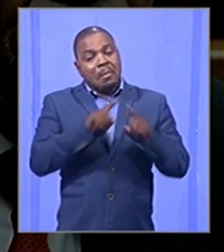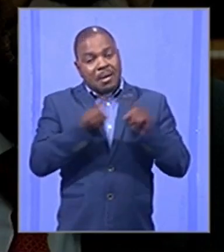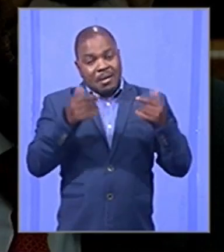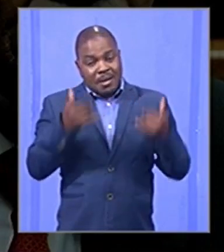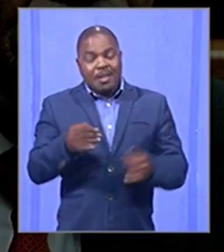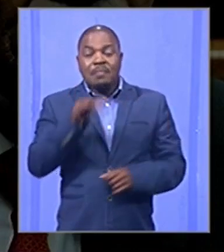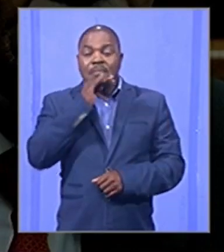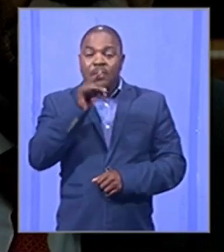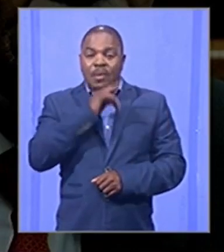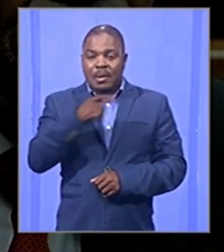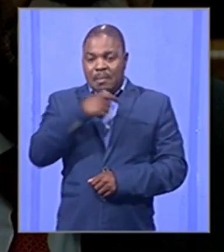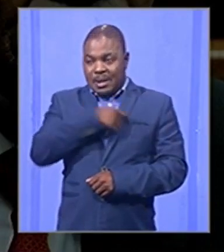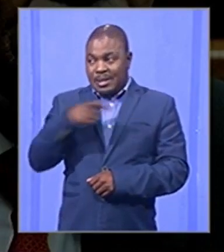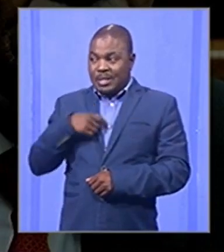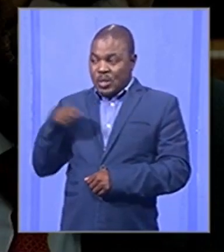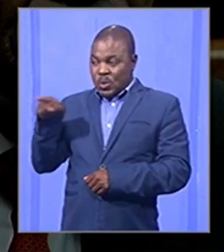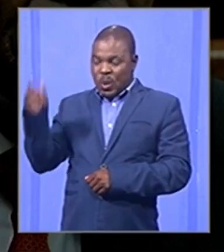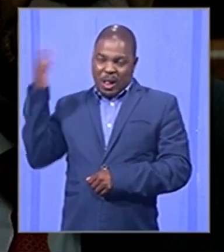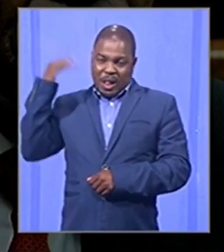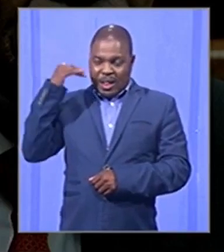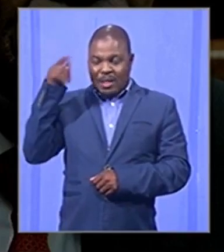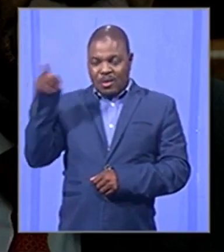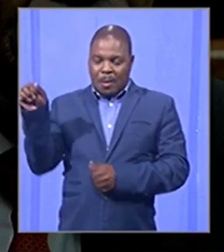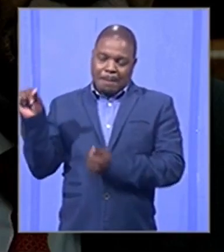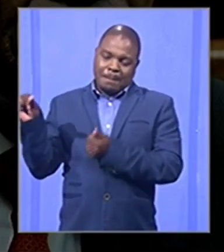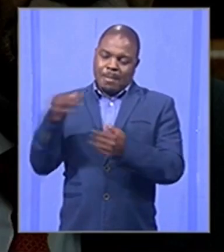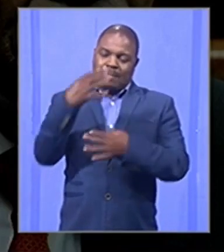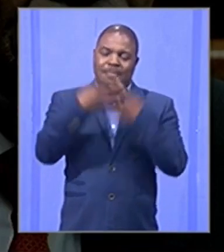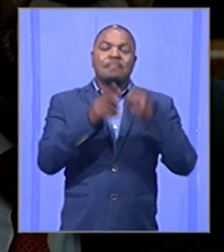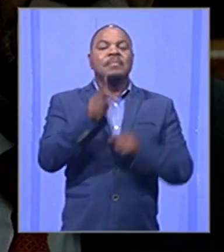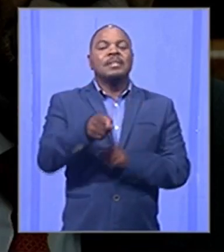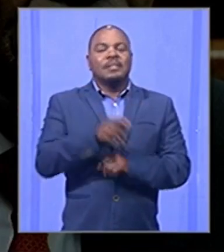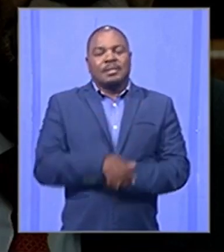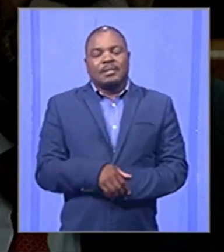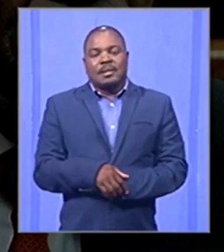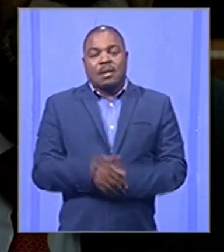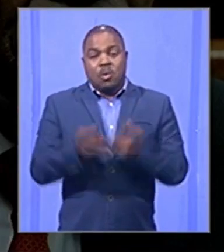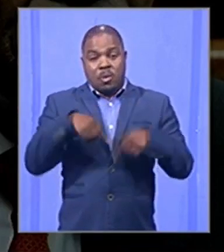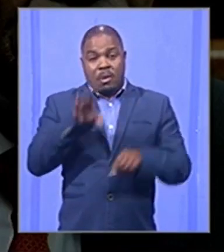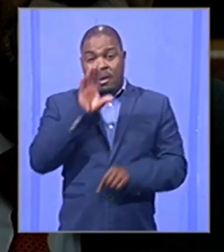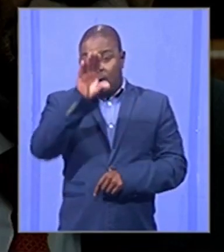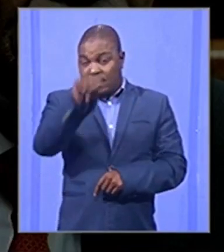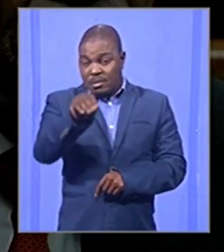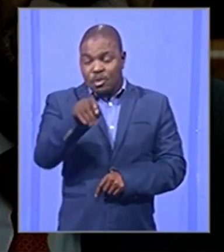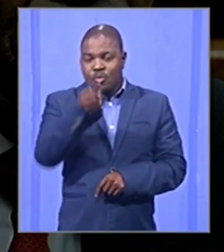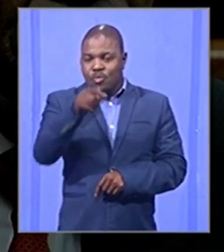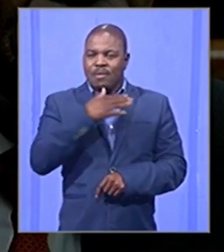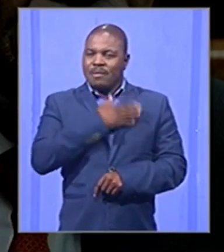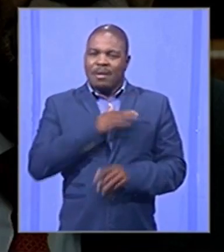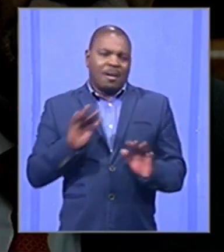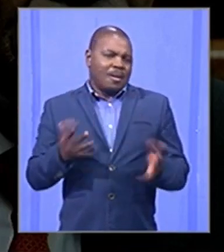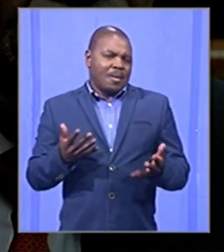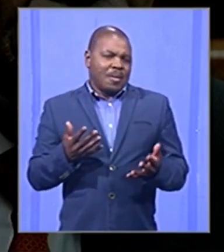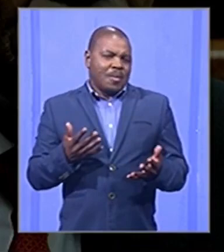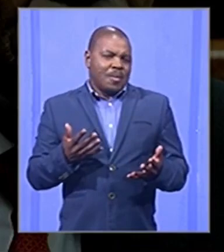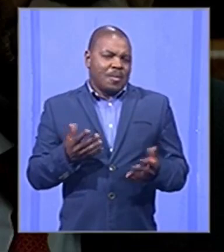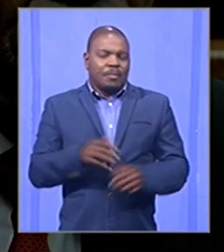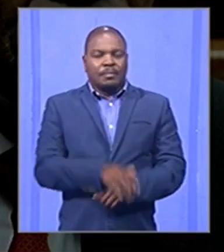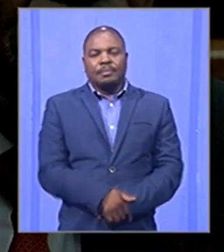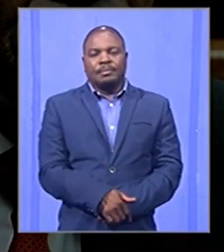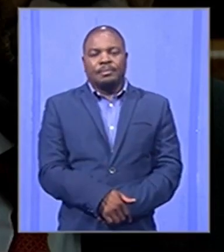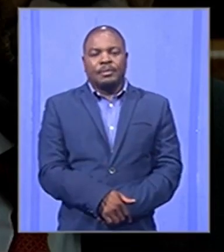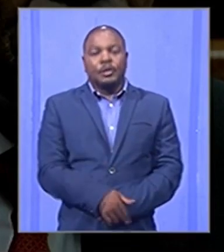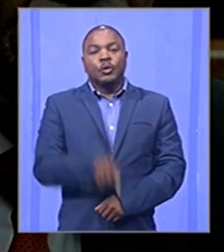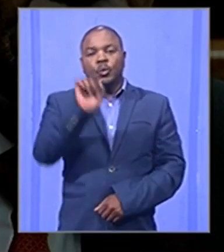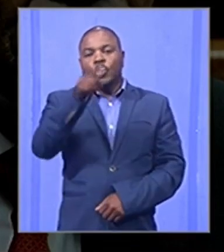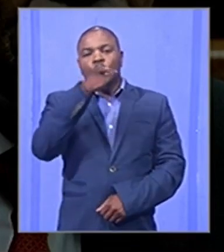se kaya gore moporesidente yono wa maloba o tshwanetse go boela kwa kgolegelong, mme re boditse gore maikutlo a gago ke eng ka ga seno.